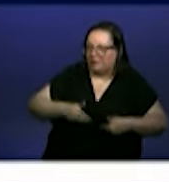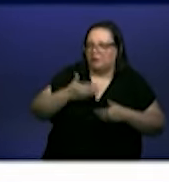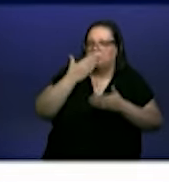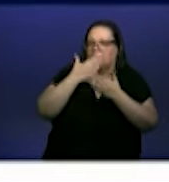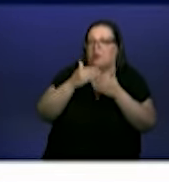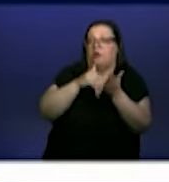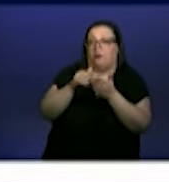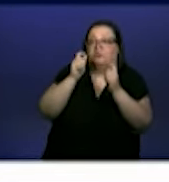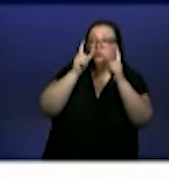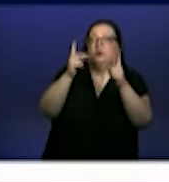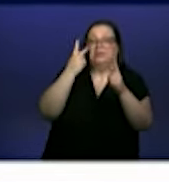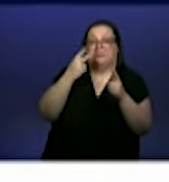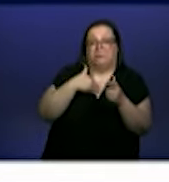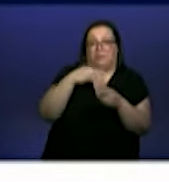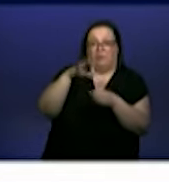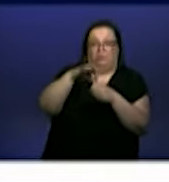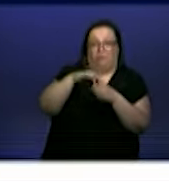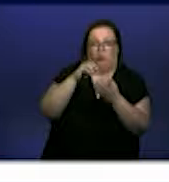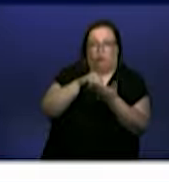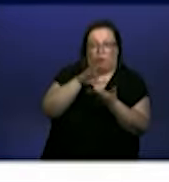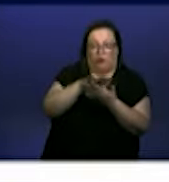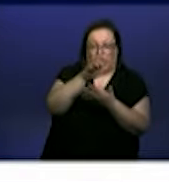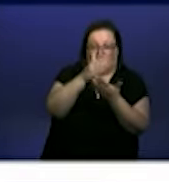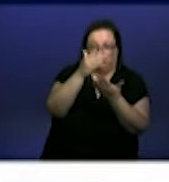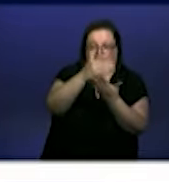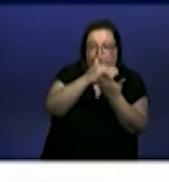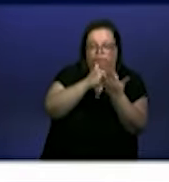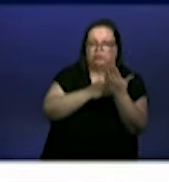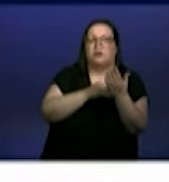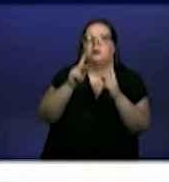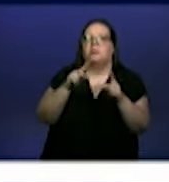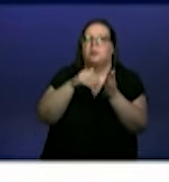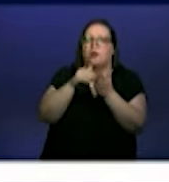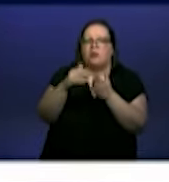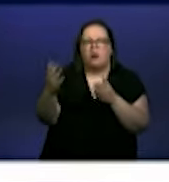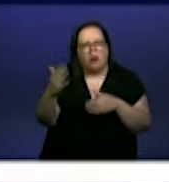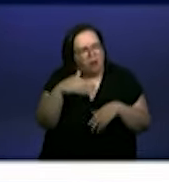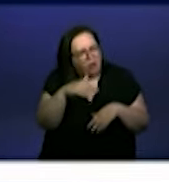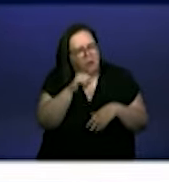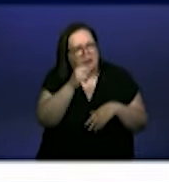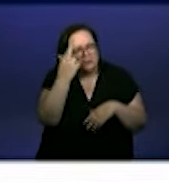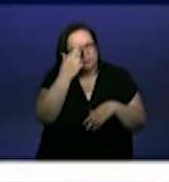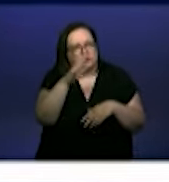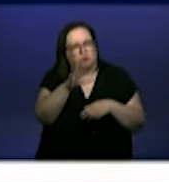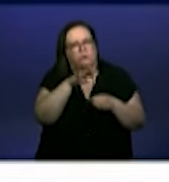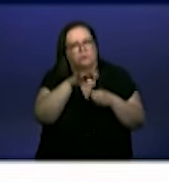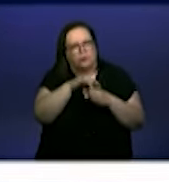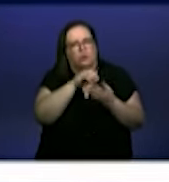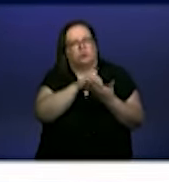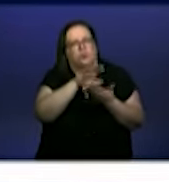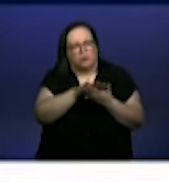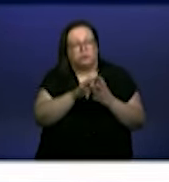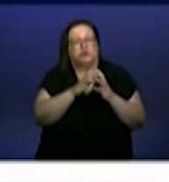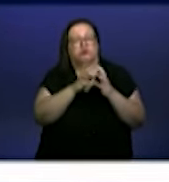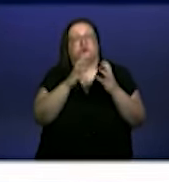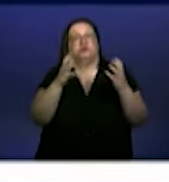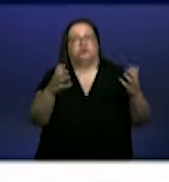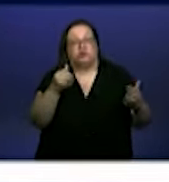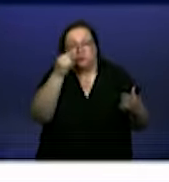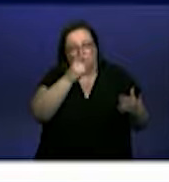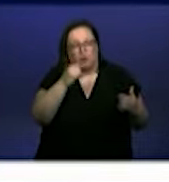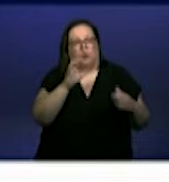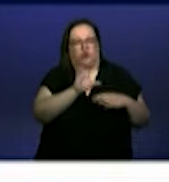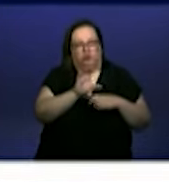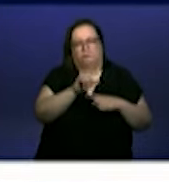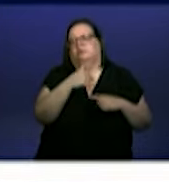they see my voting record. I have people come up to me all the time and say, wow, I didn't realize your voting record was so conservative. I have the most conservative